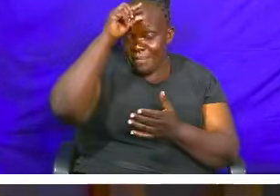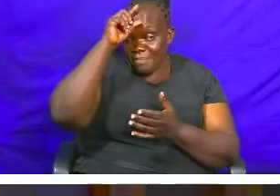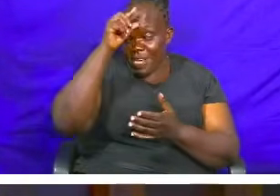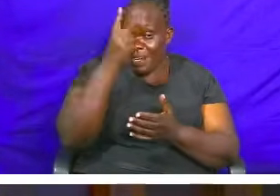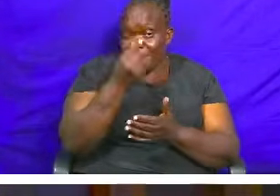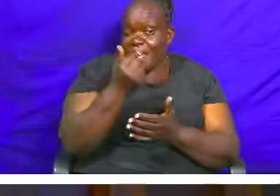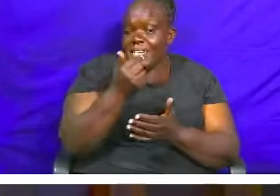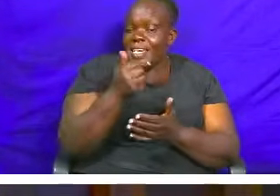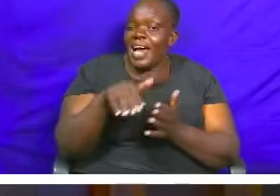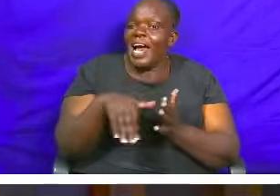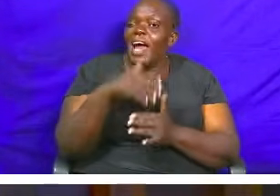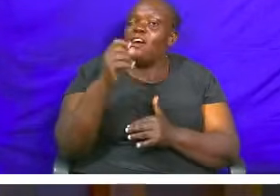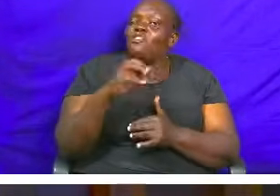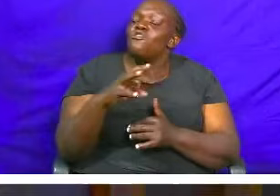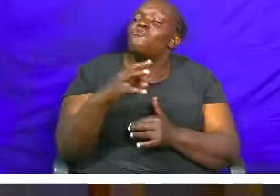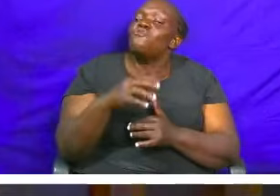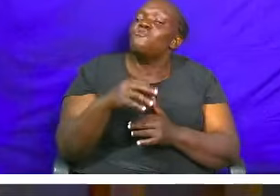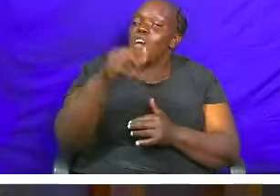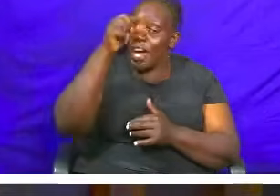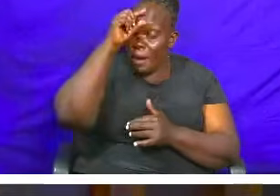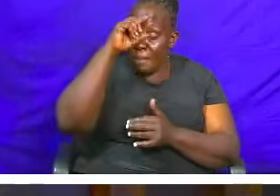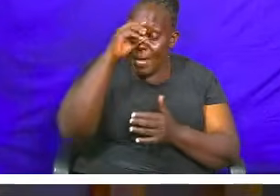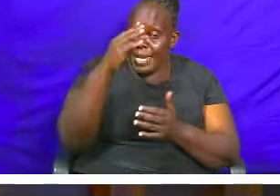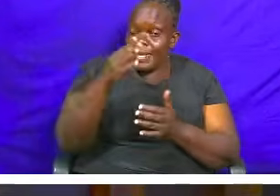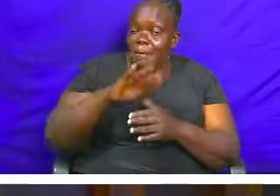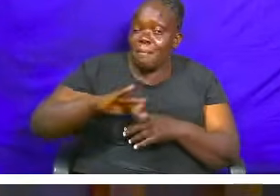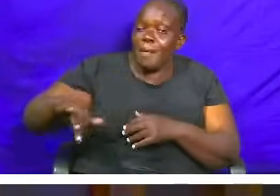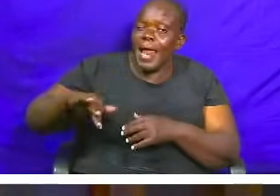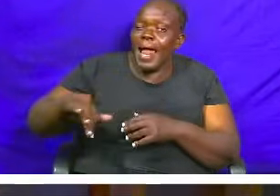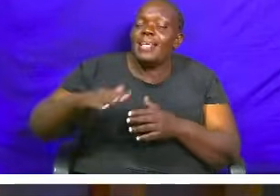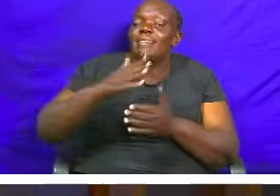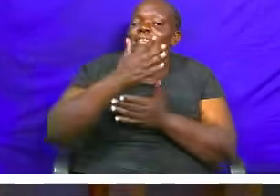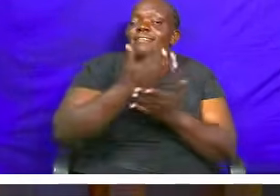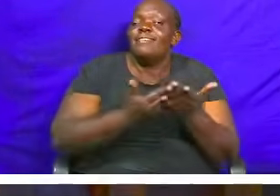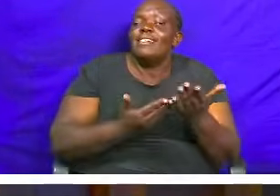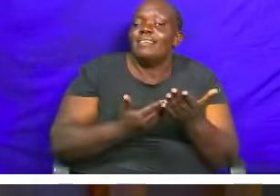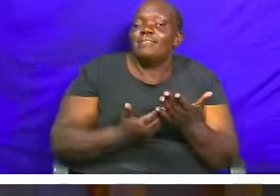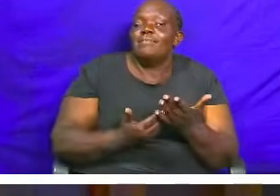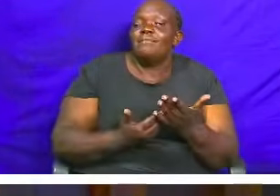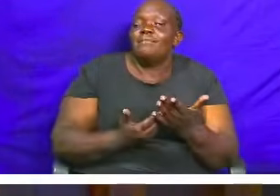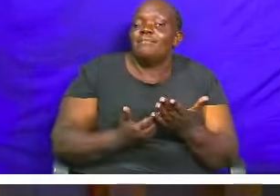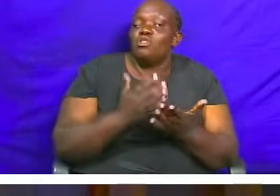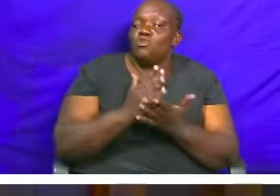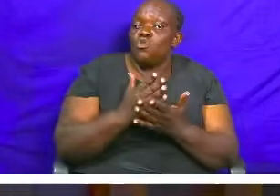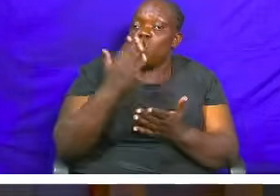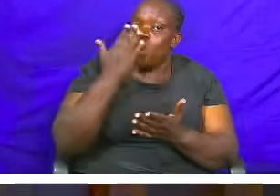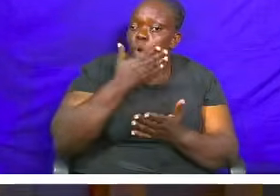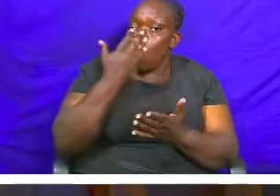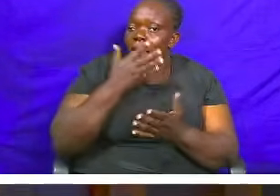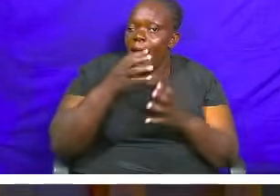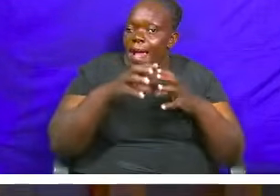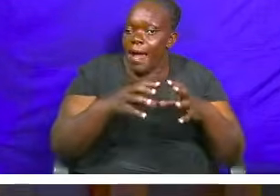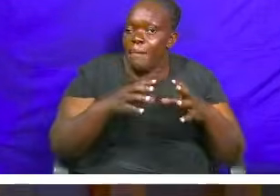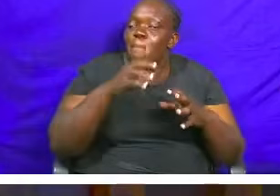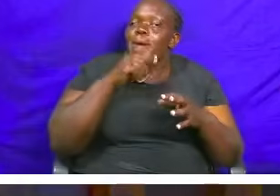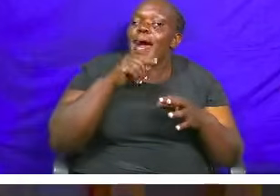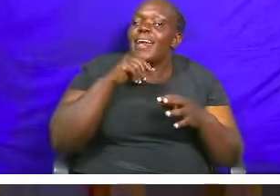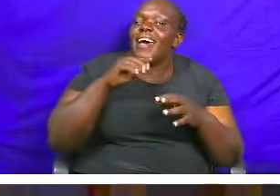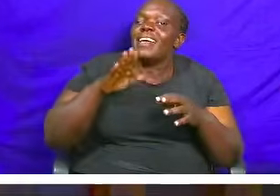out of government balance sheet. So the oil companies you see here, those are ladies and gentlemen, because